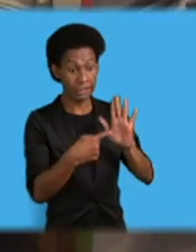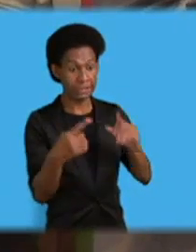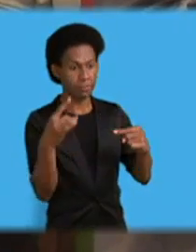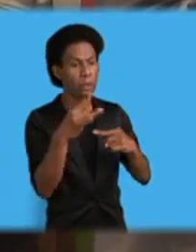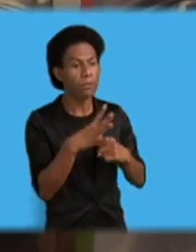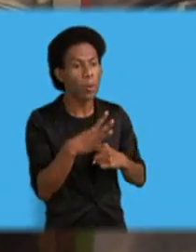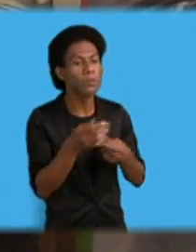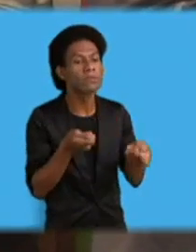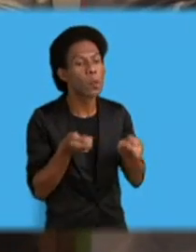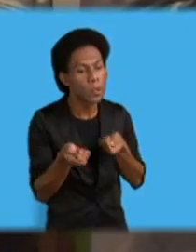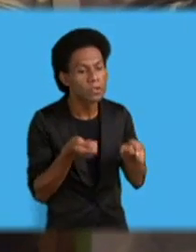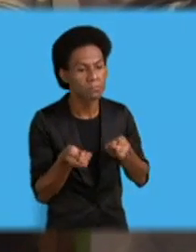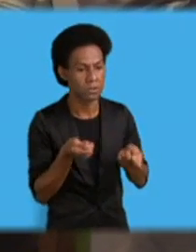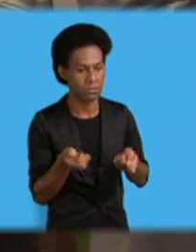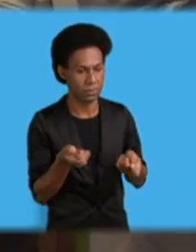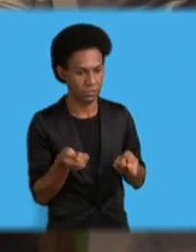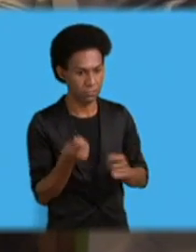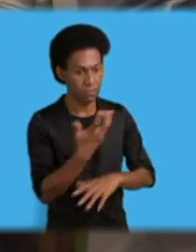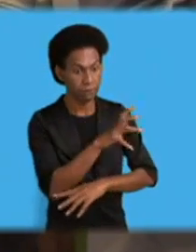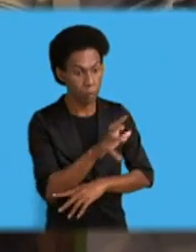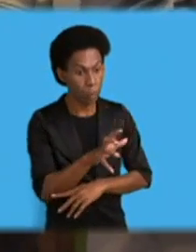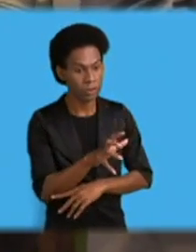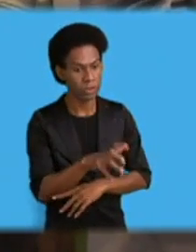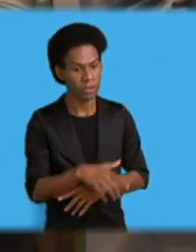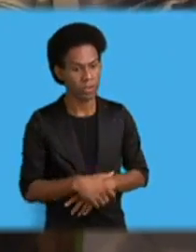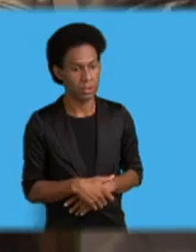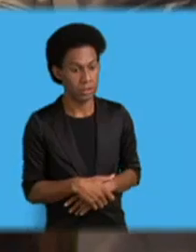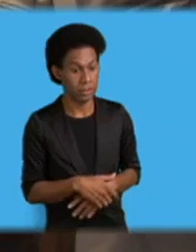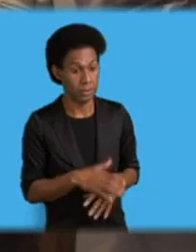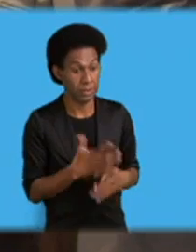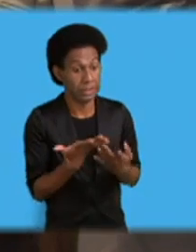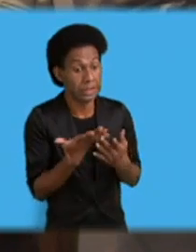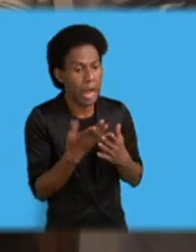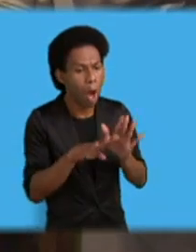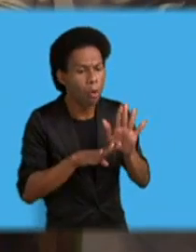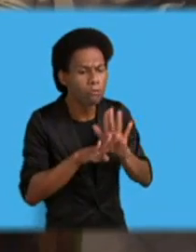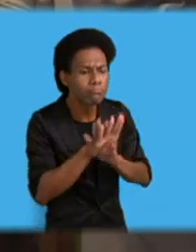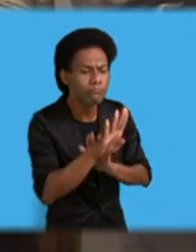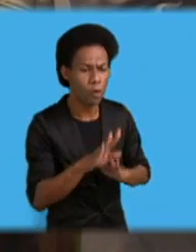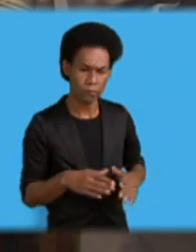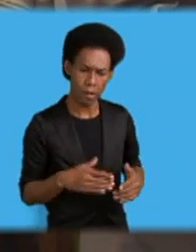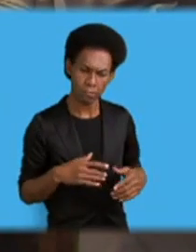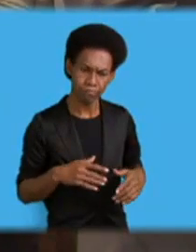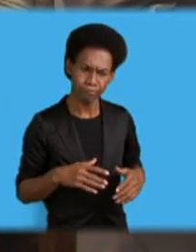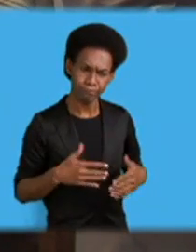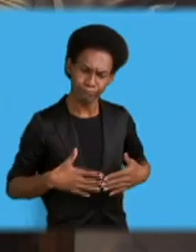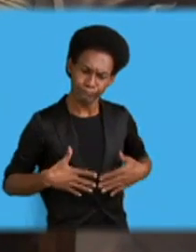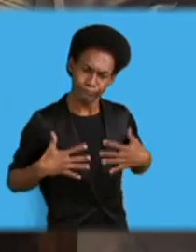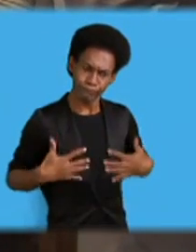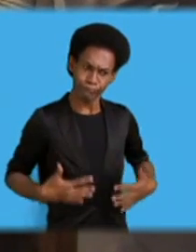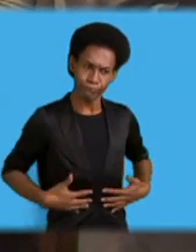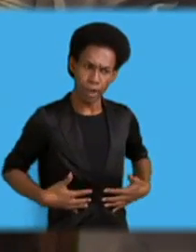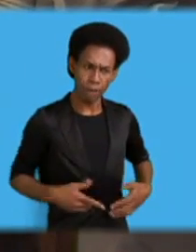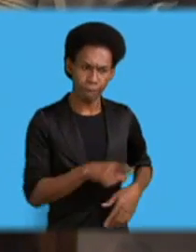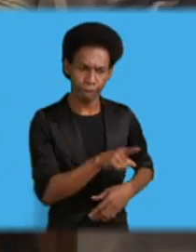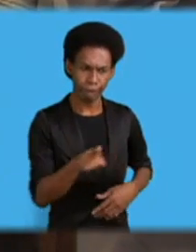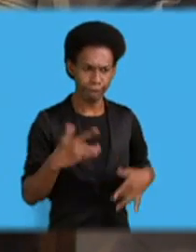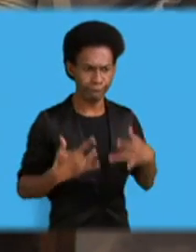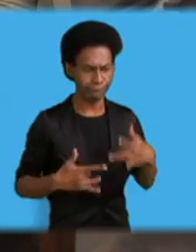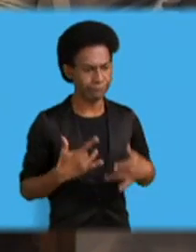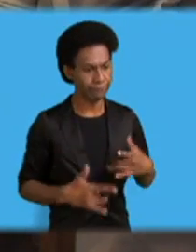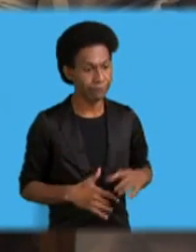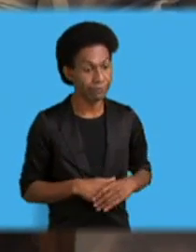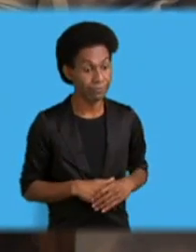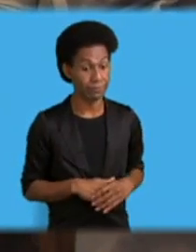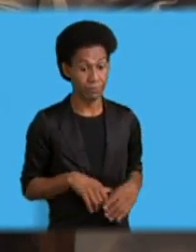livelihoods of communities that are dependent on forest. Our forests have always presented Fiji with enormous potential for